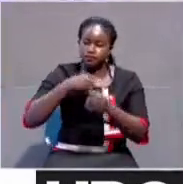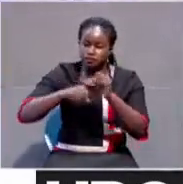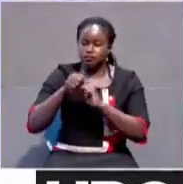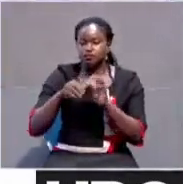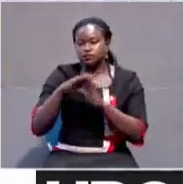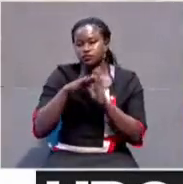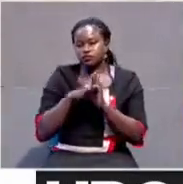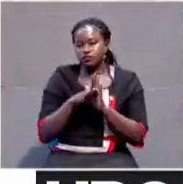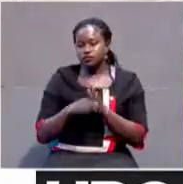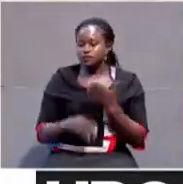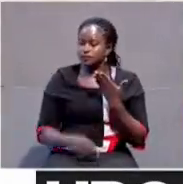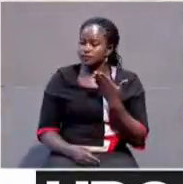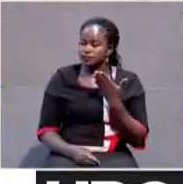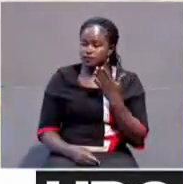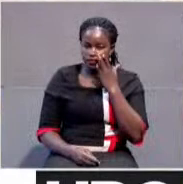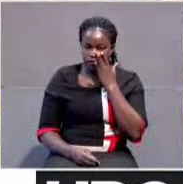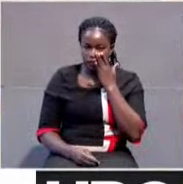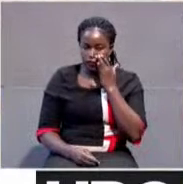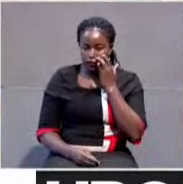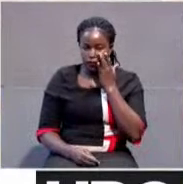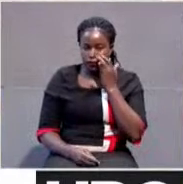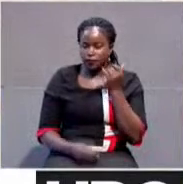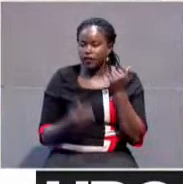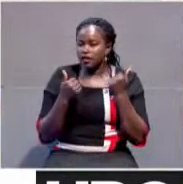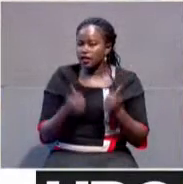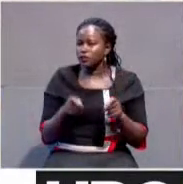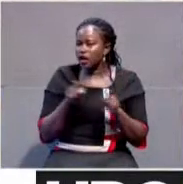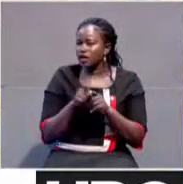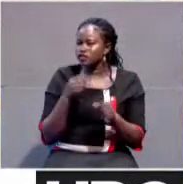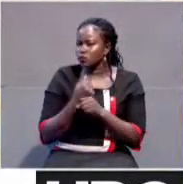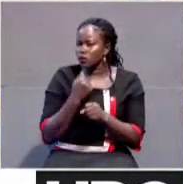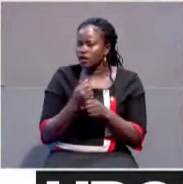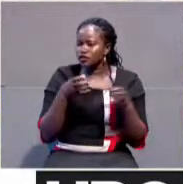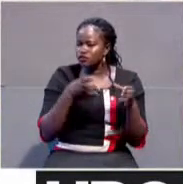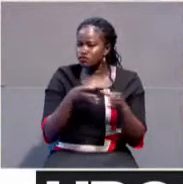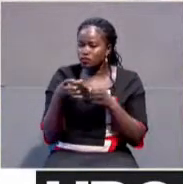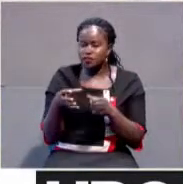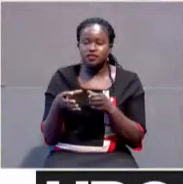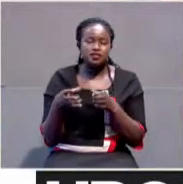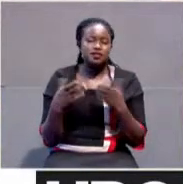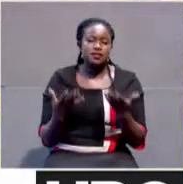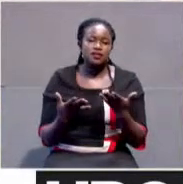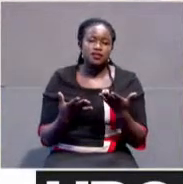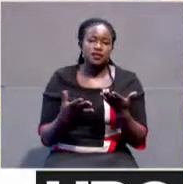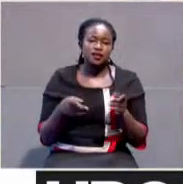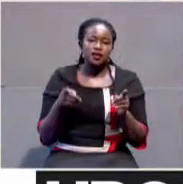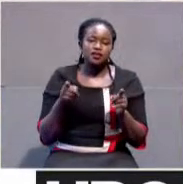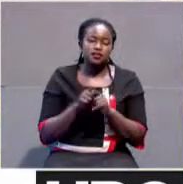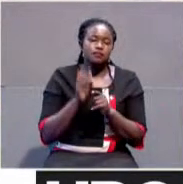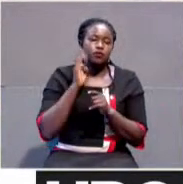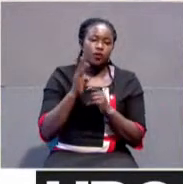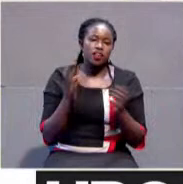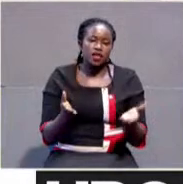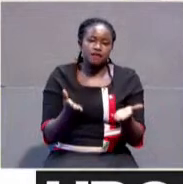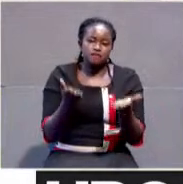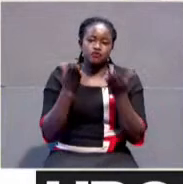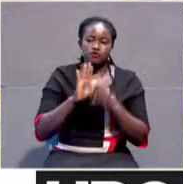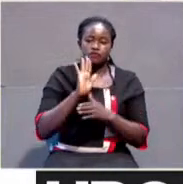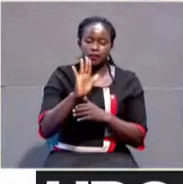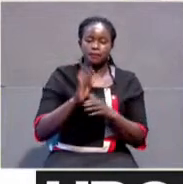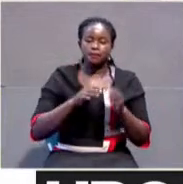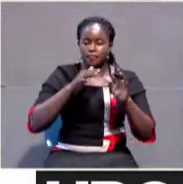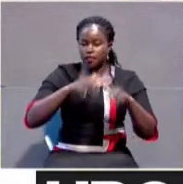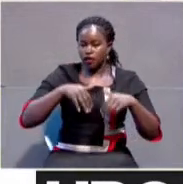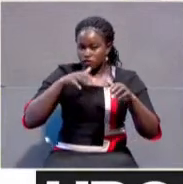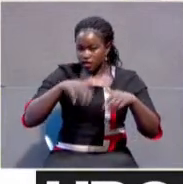programs. And as they work in groups, that is when they will improve on their